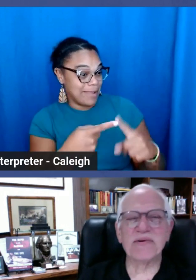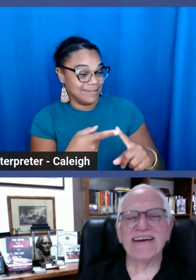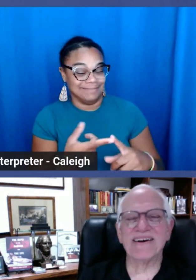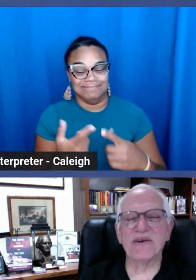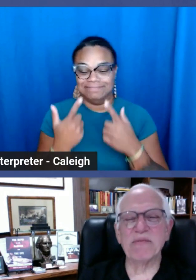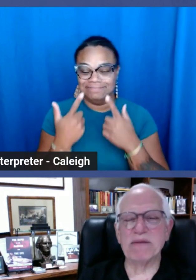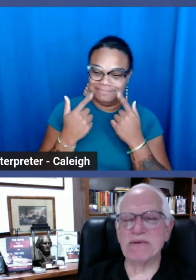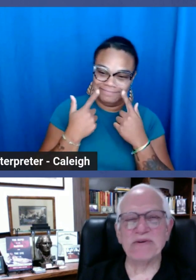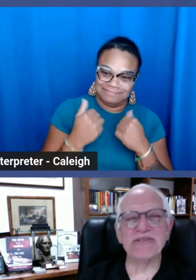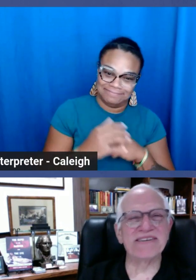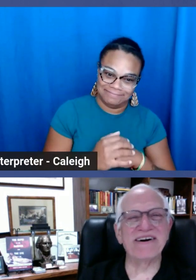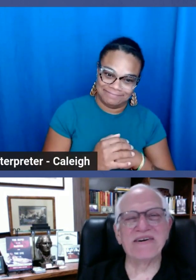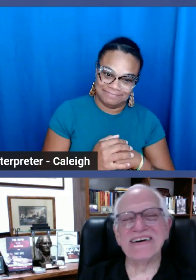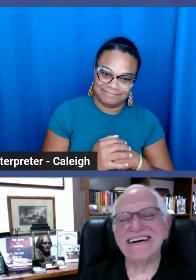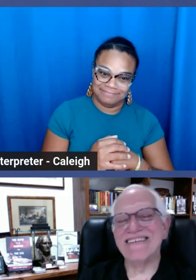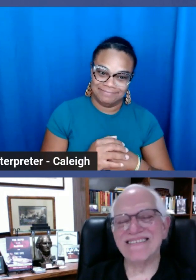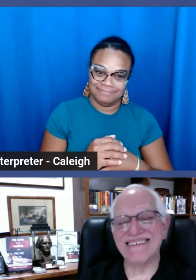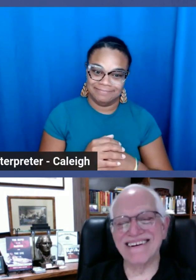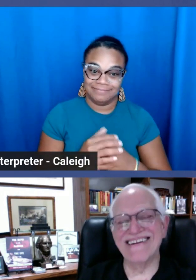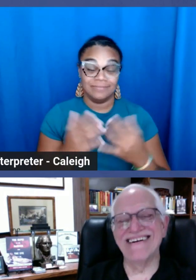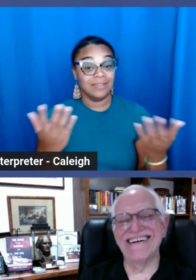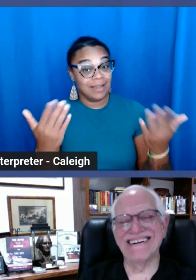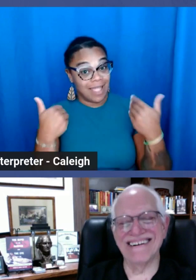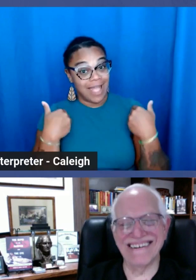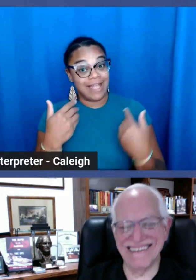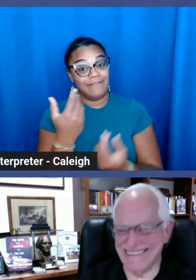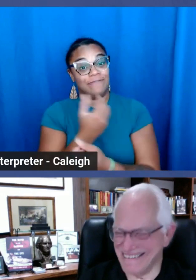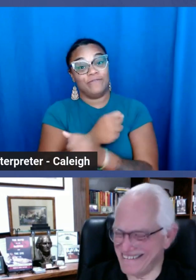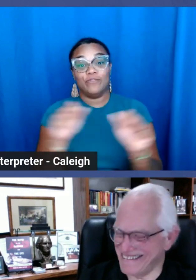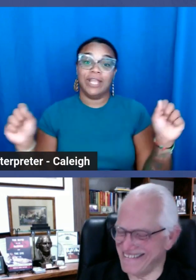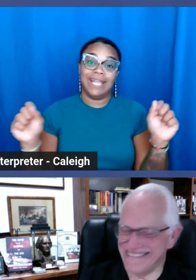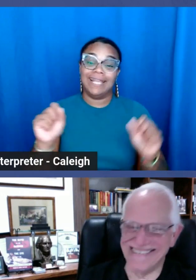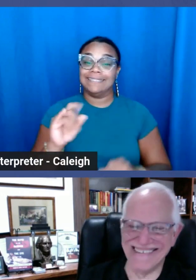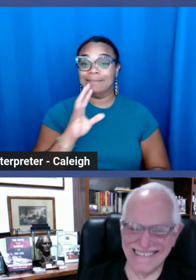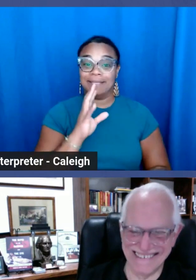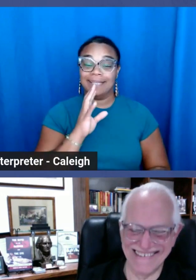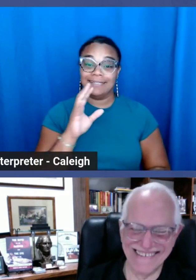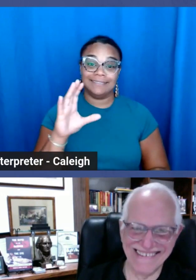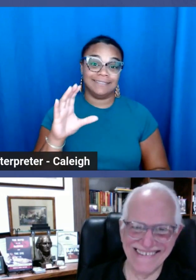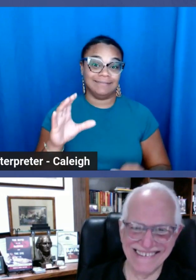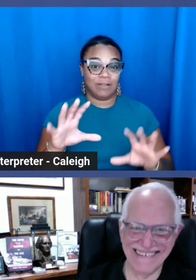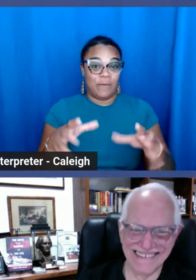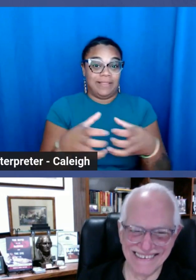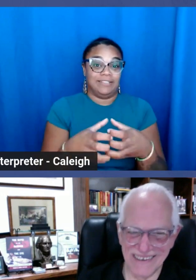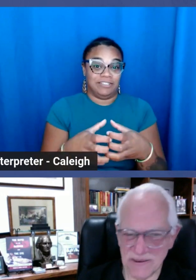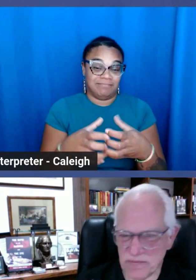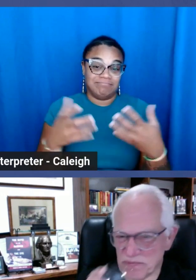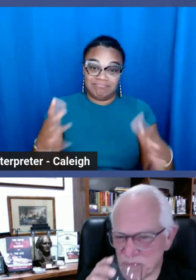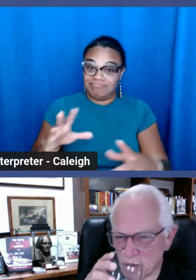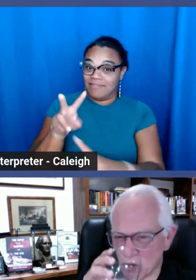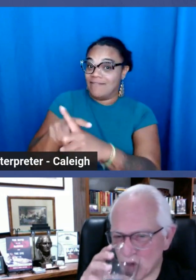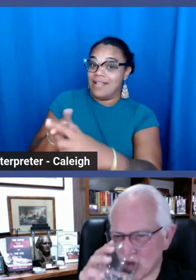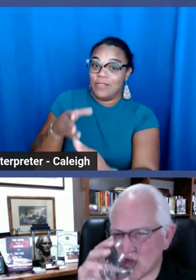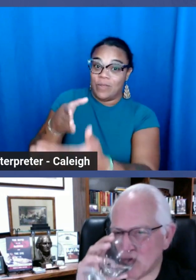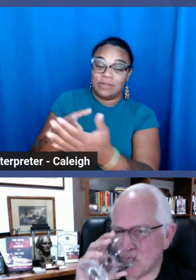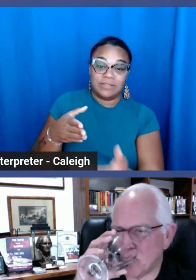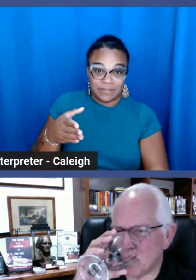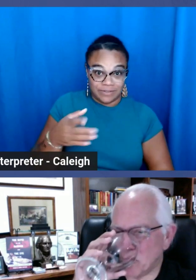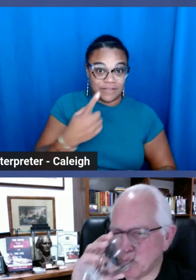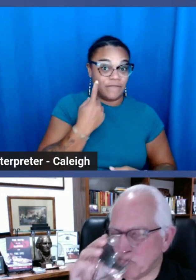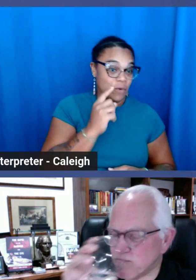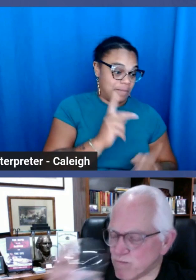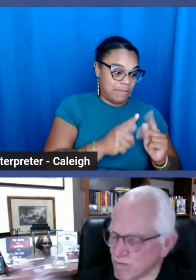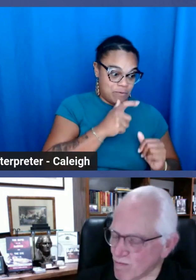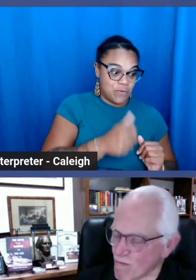Well, I mean, you've got the Free Speech Coalition that has filed lawsuits on behalf of plaintiffs who are